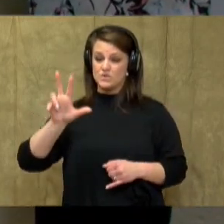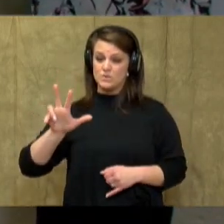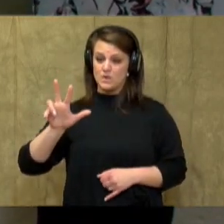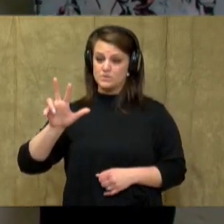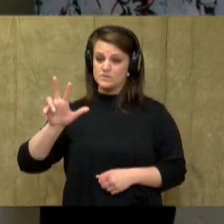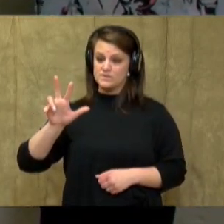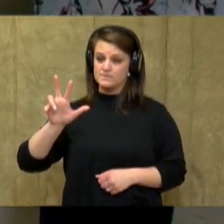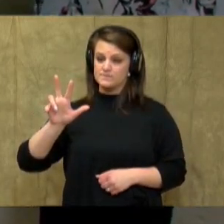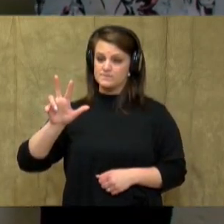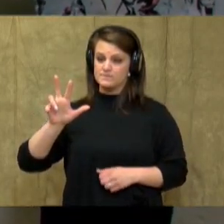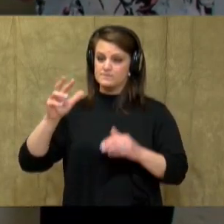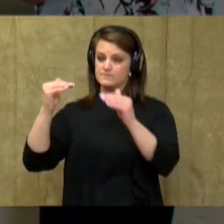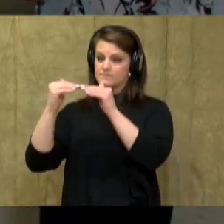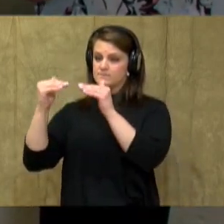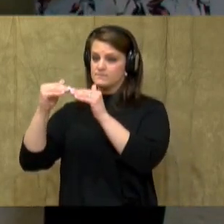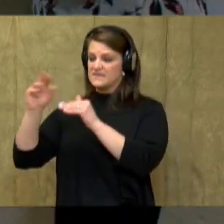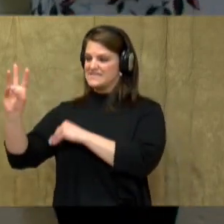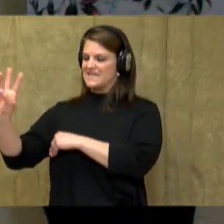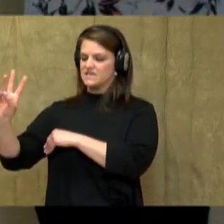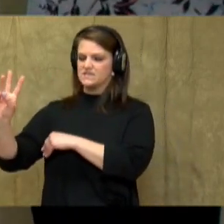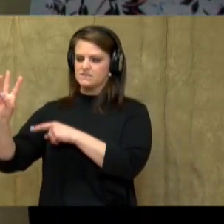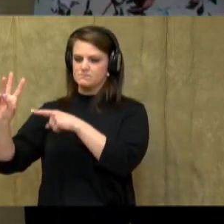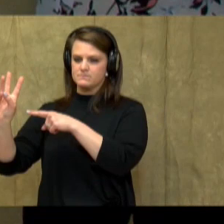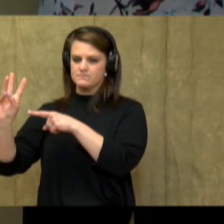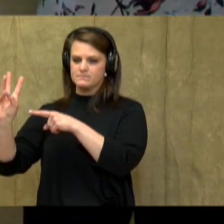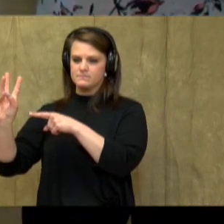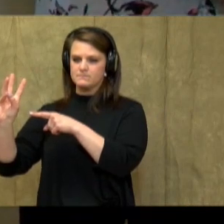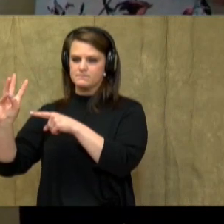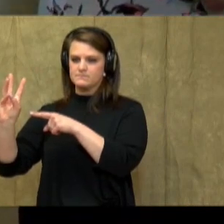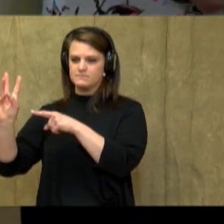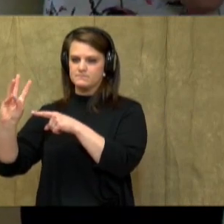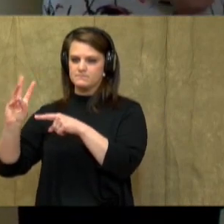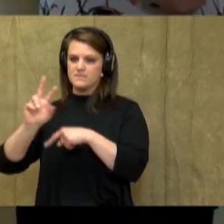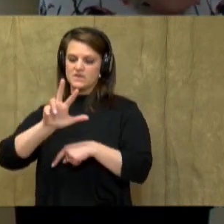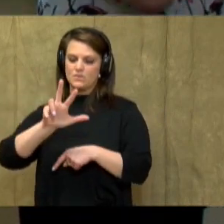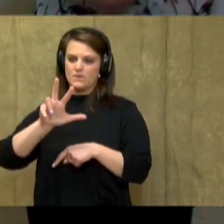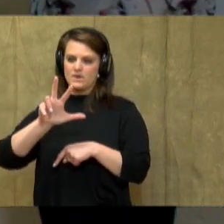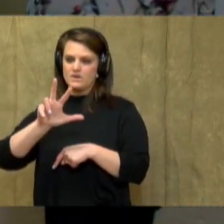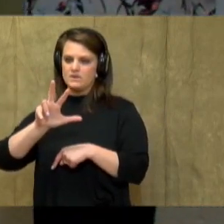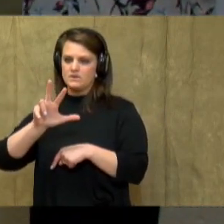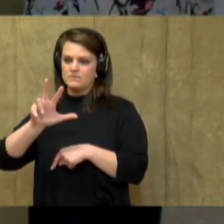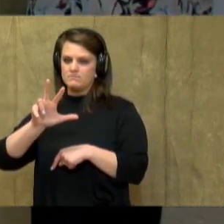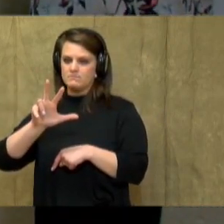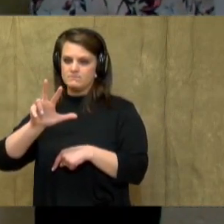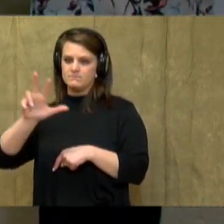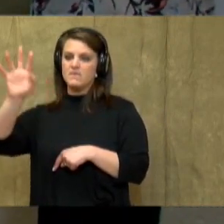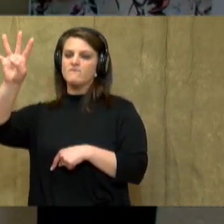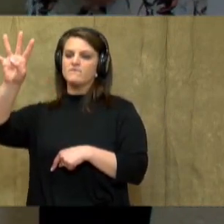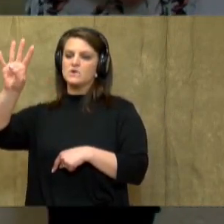2/3, if 6 is the denominator, would be equivalent to